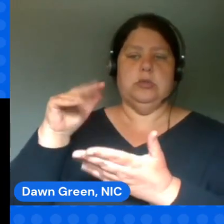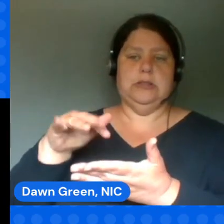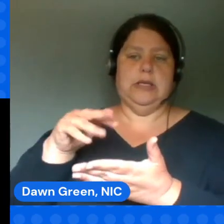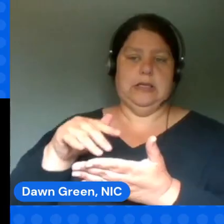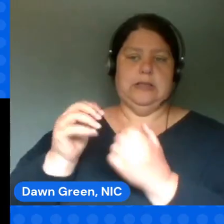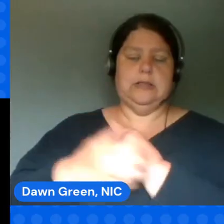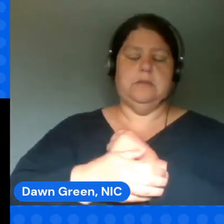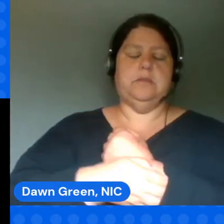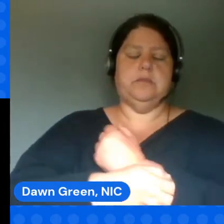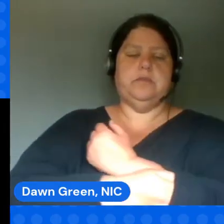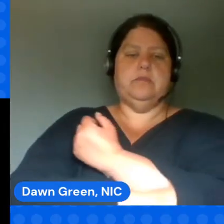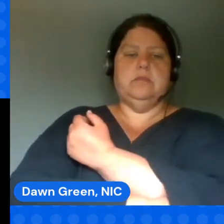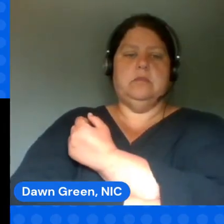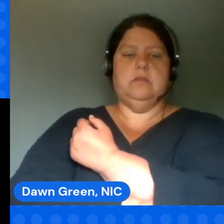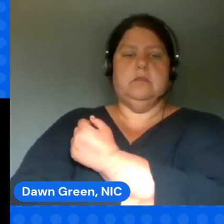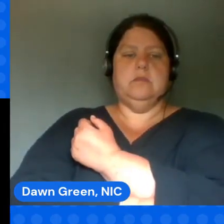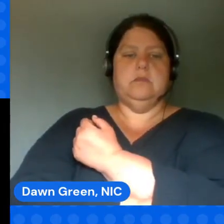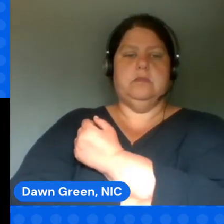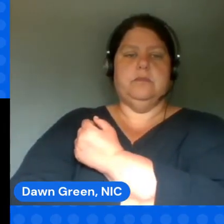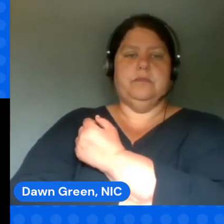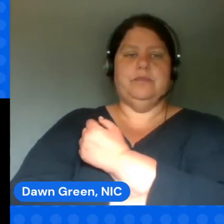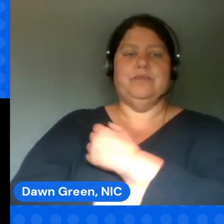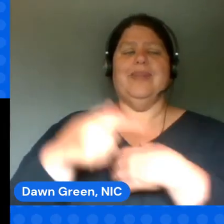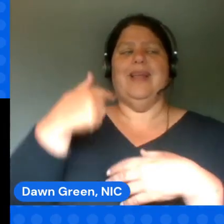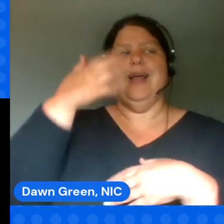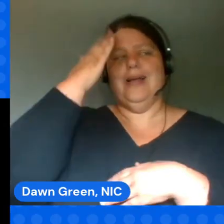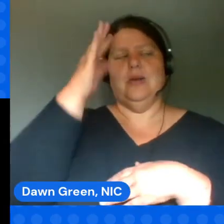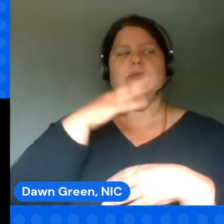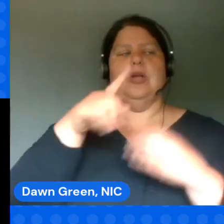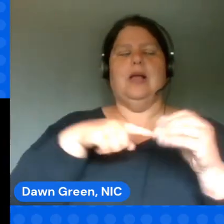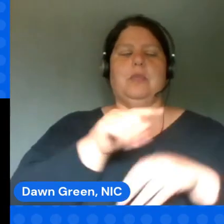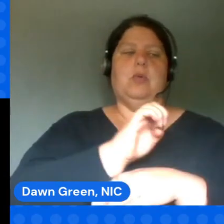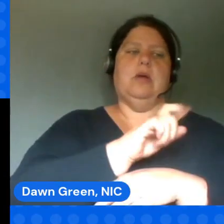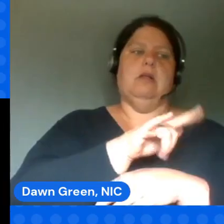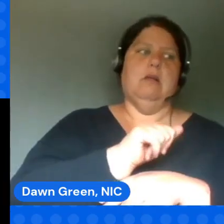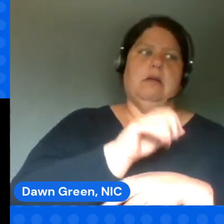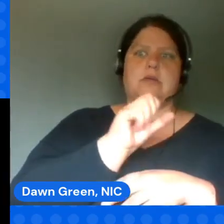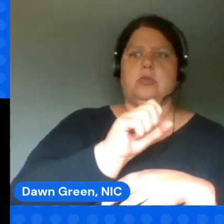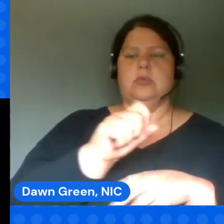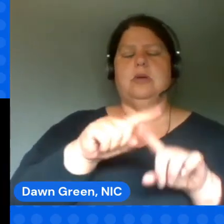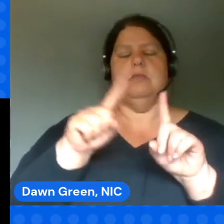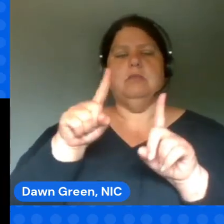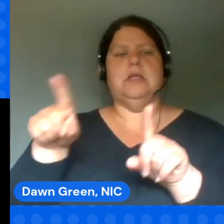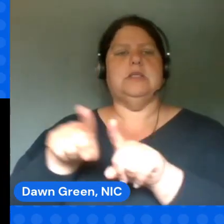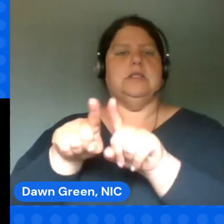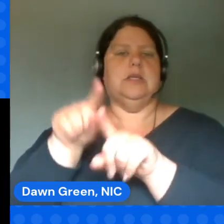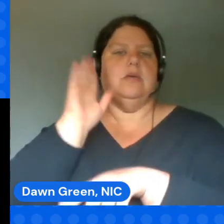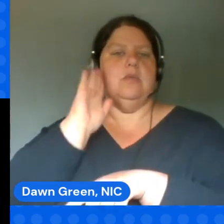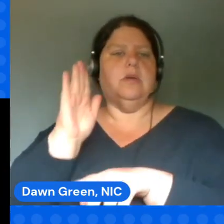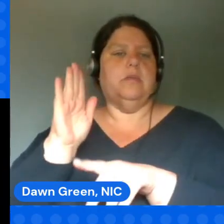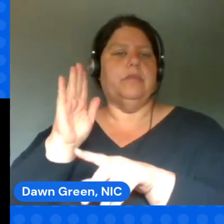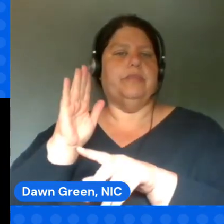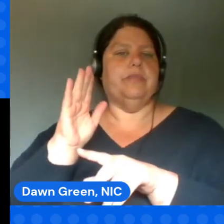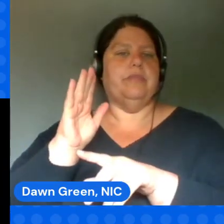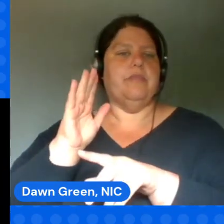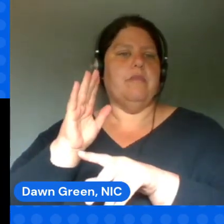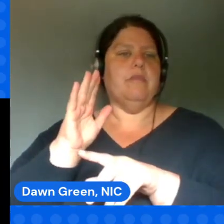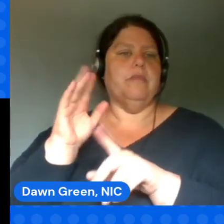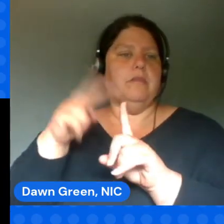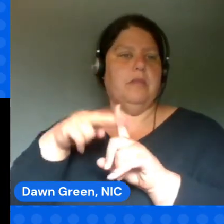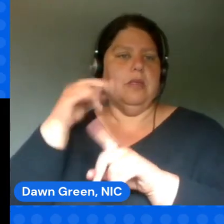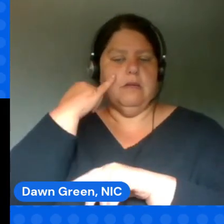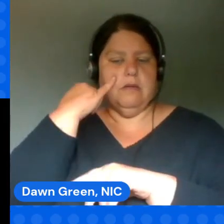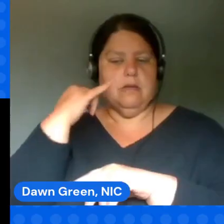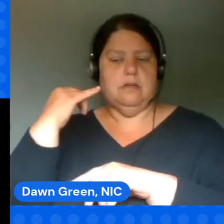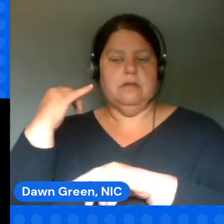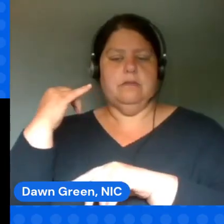so I keep referencing ELA and social studies, but again, the same thing would apply if um, teachers in math or in